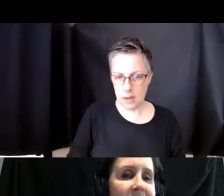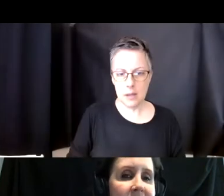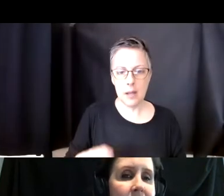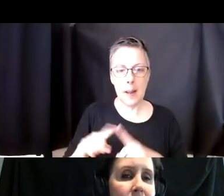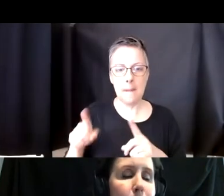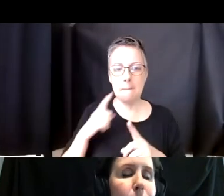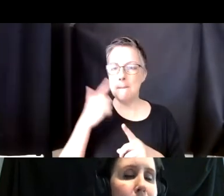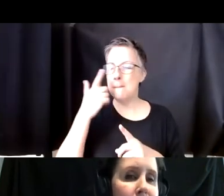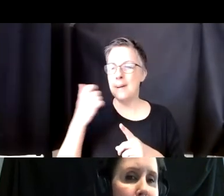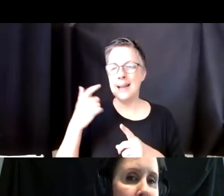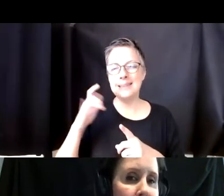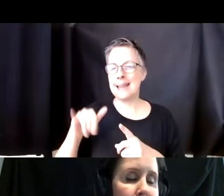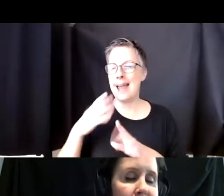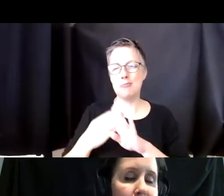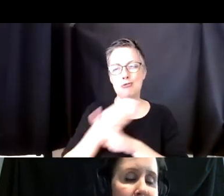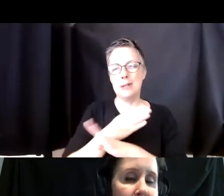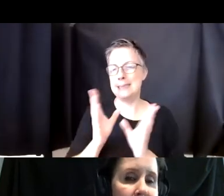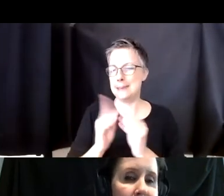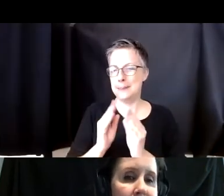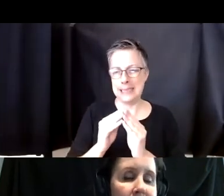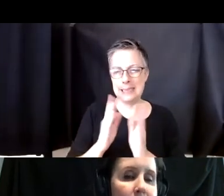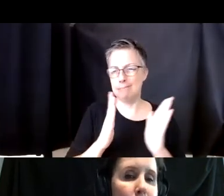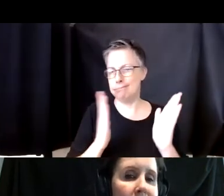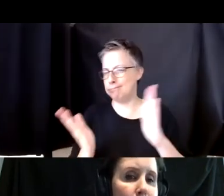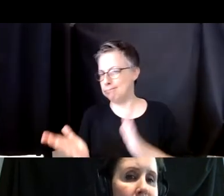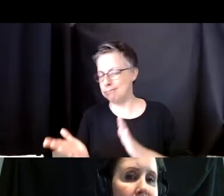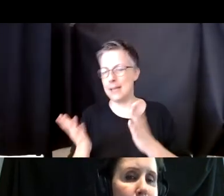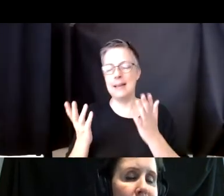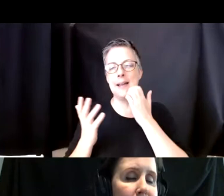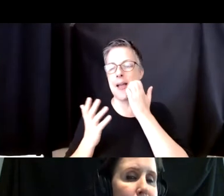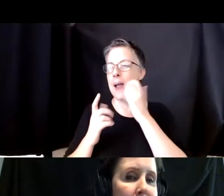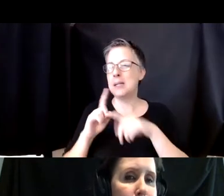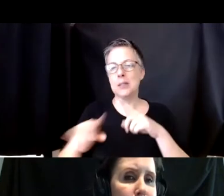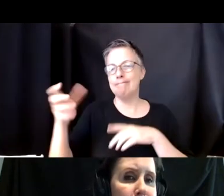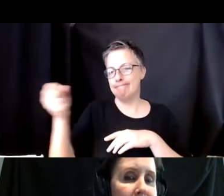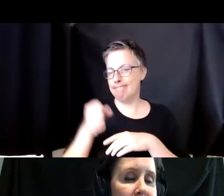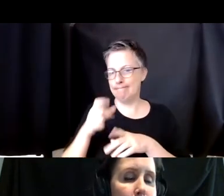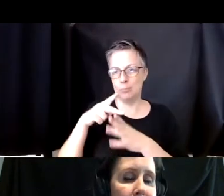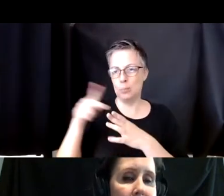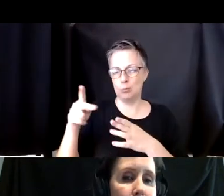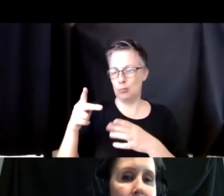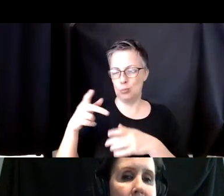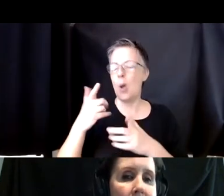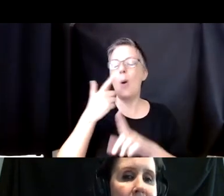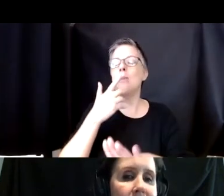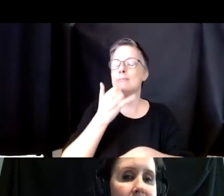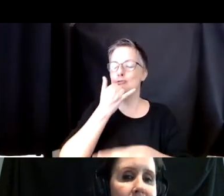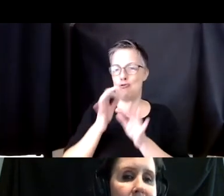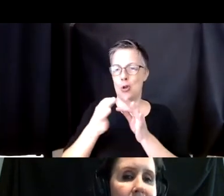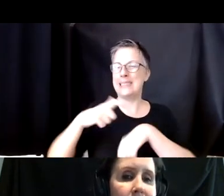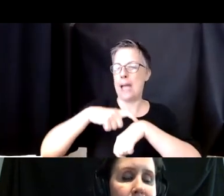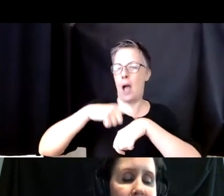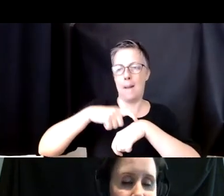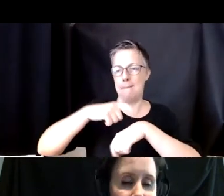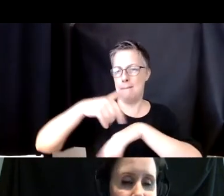the lateness of a previous meeting for this organization, they weren't able to get the professional captioner in on time. And